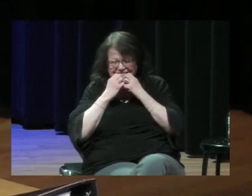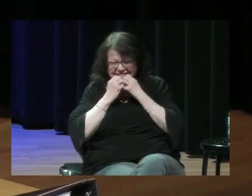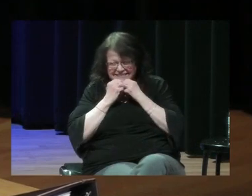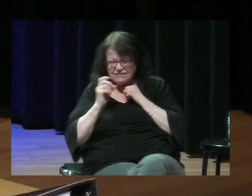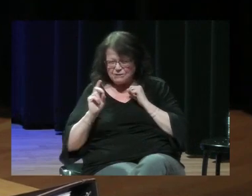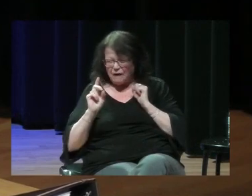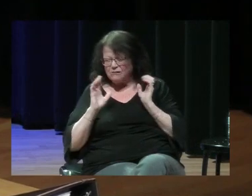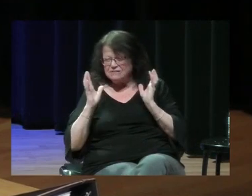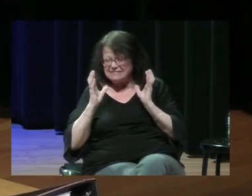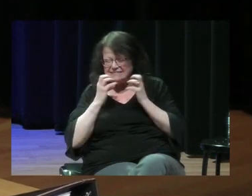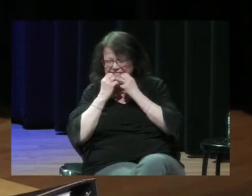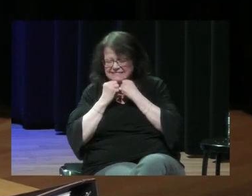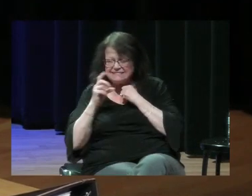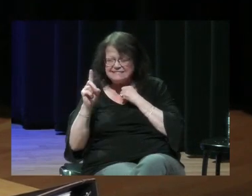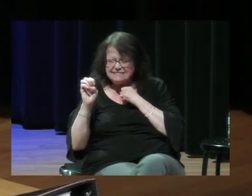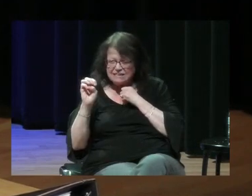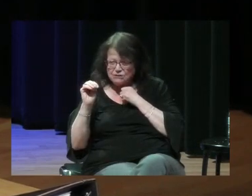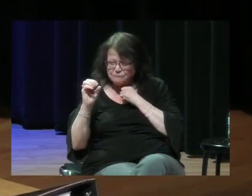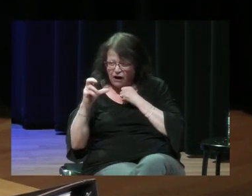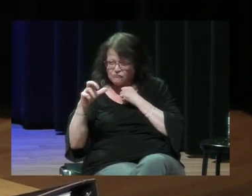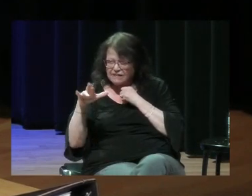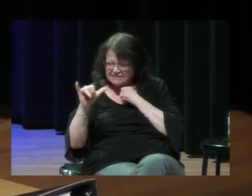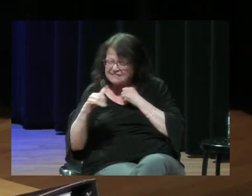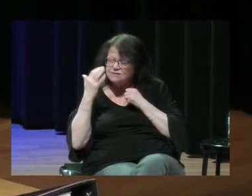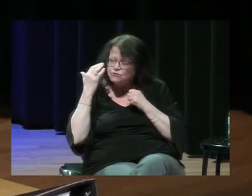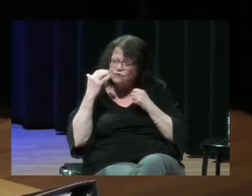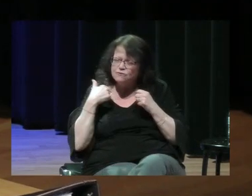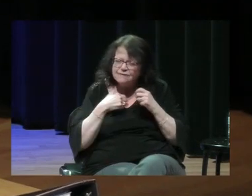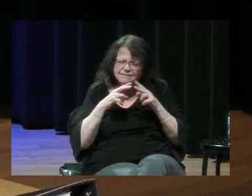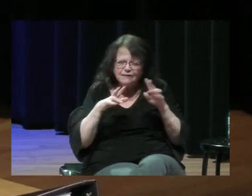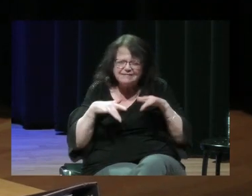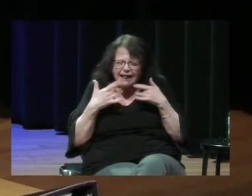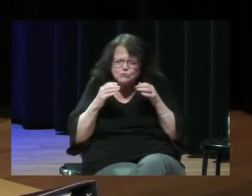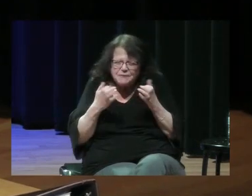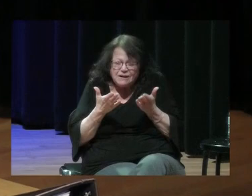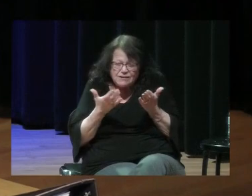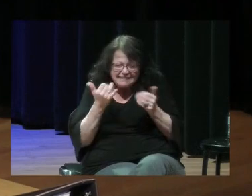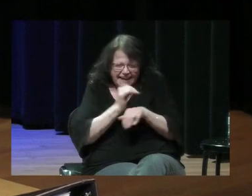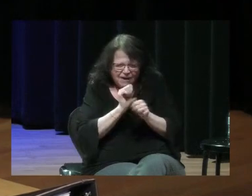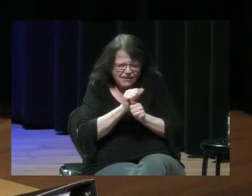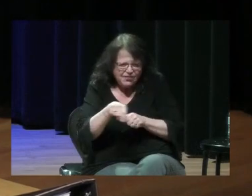are so incredibly delighted to be here with you tonight.